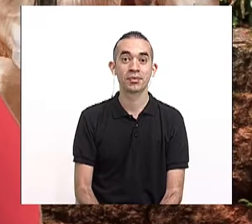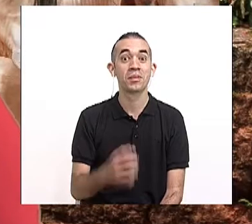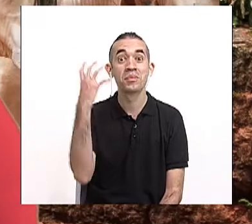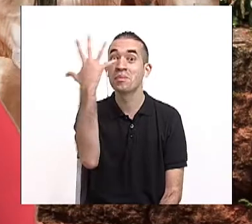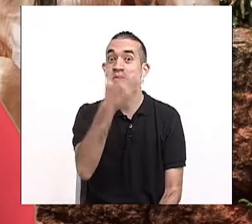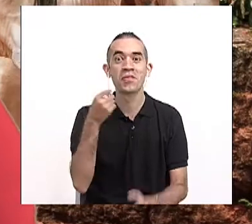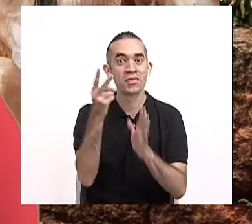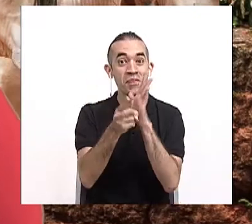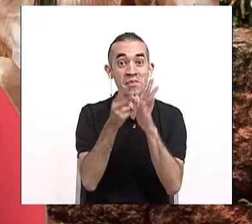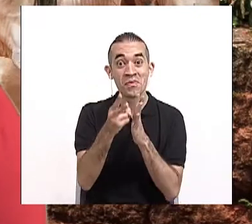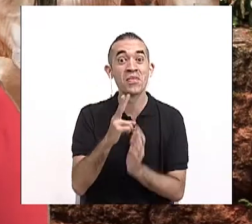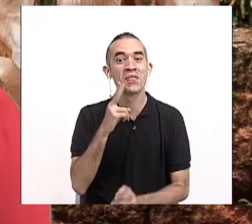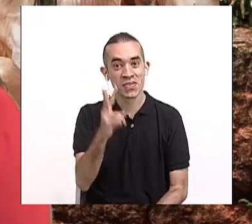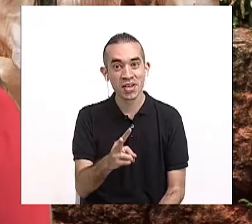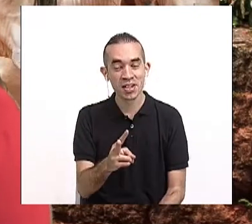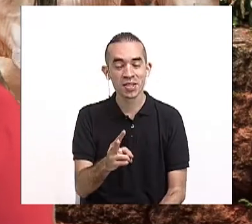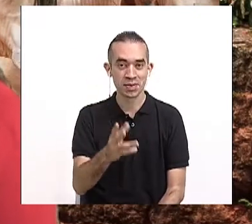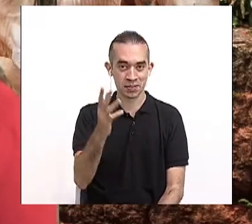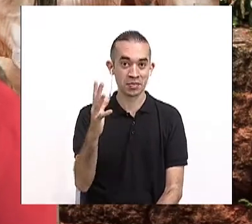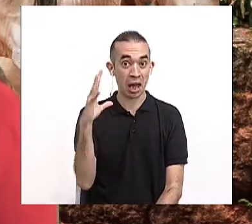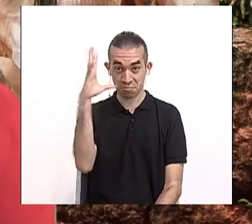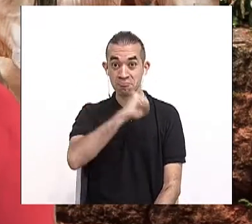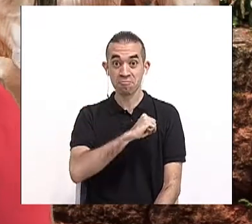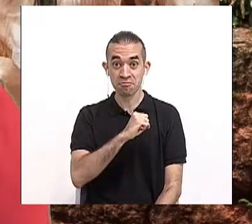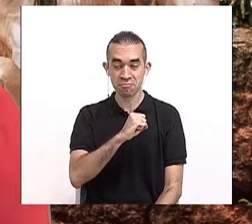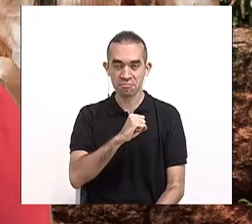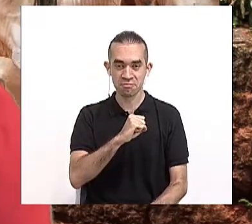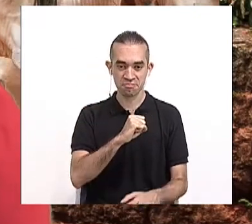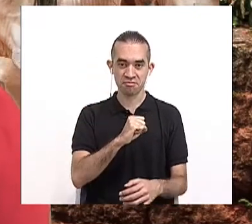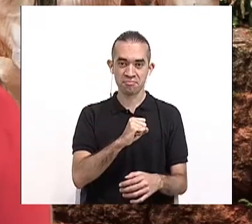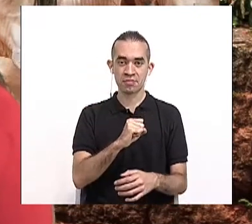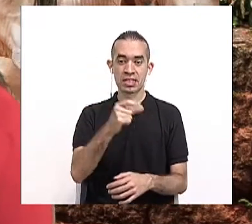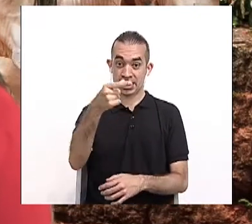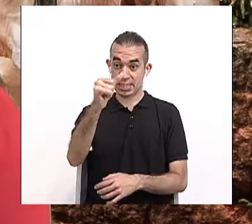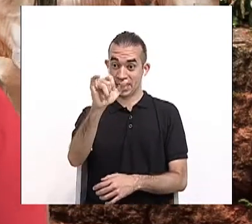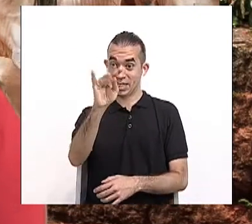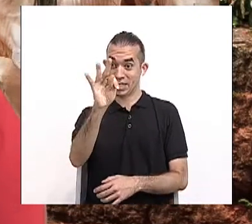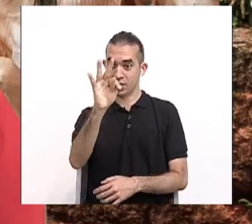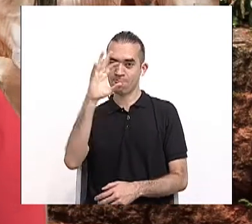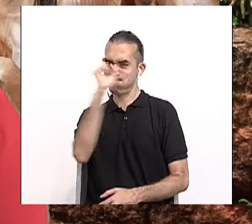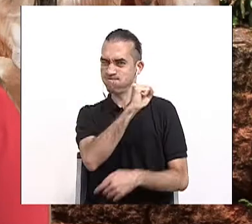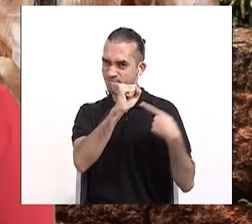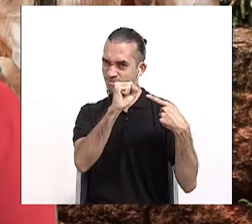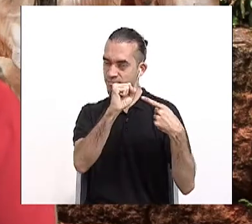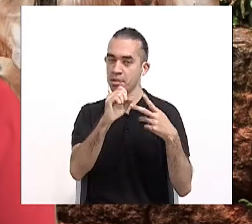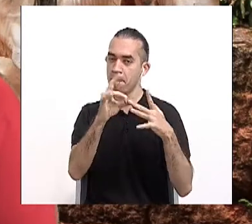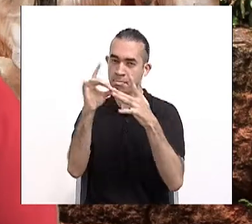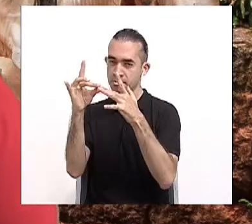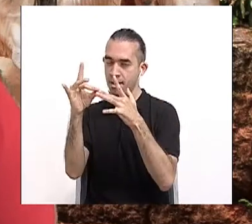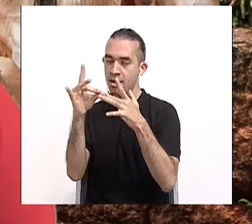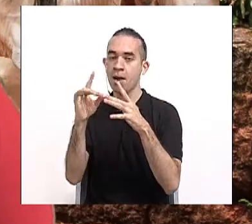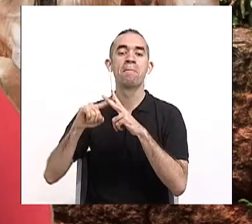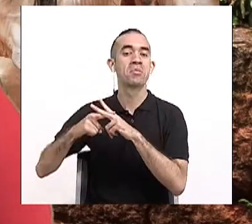Beautiful video, right? Did you notice that the gist is usually at the beginning of the video? Did you take notes to